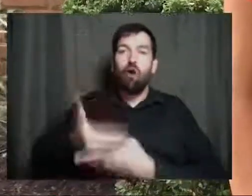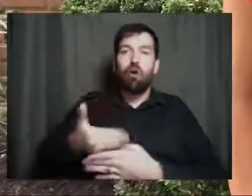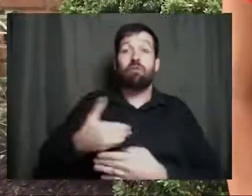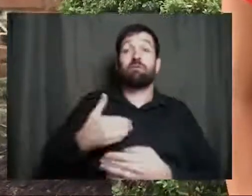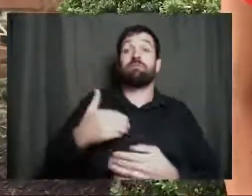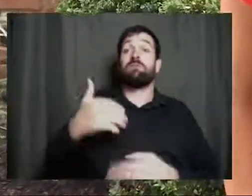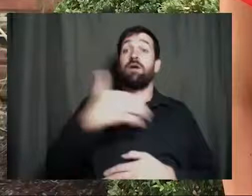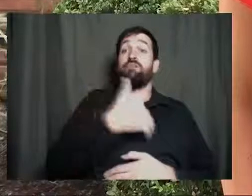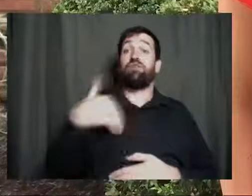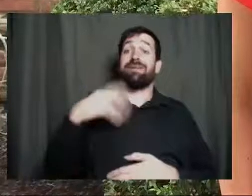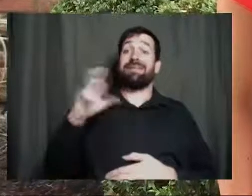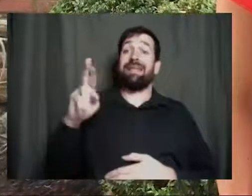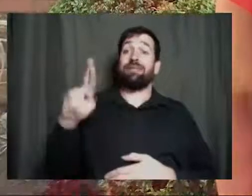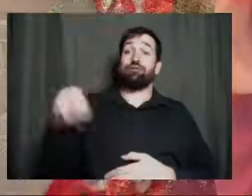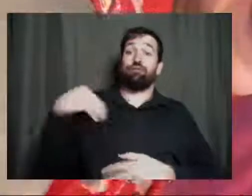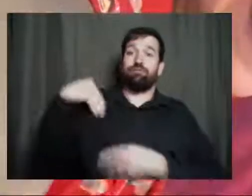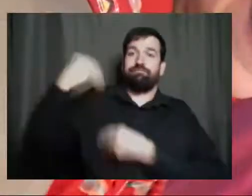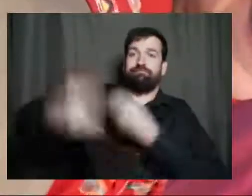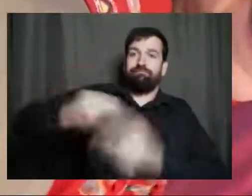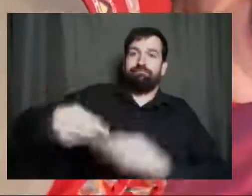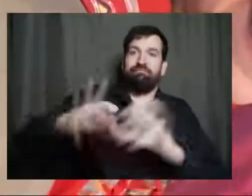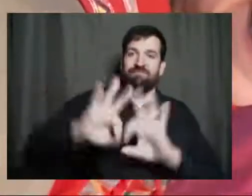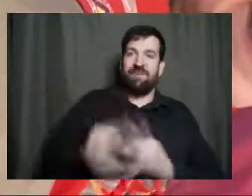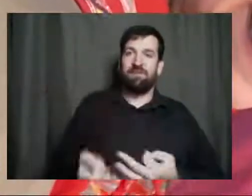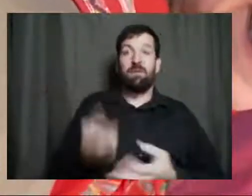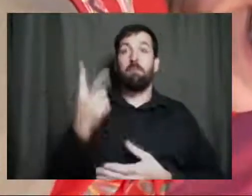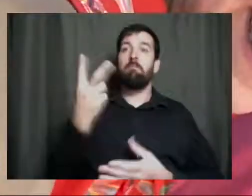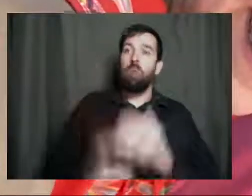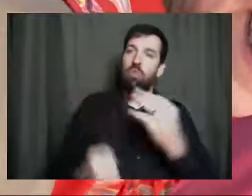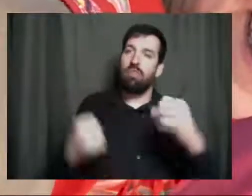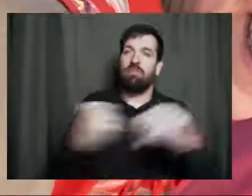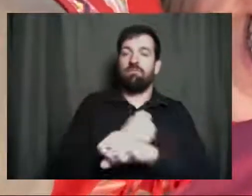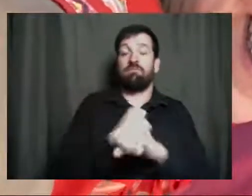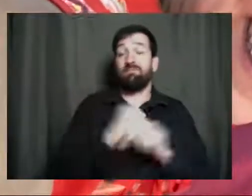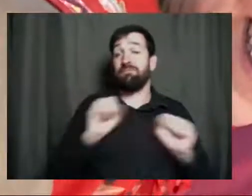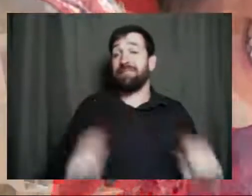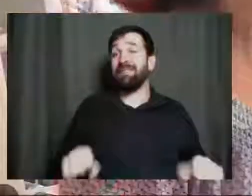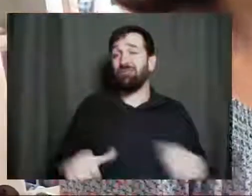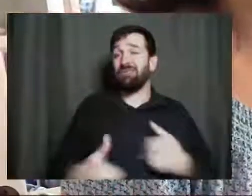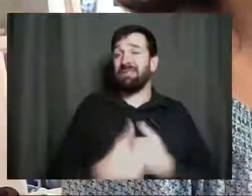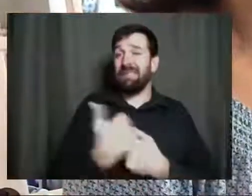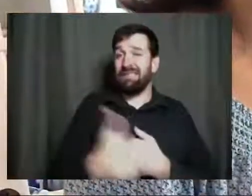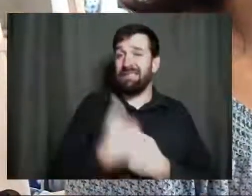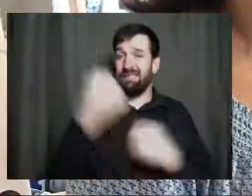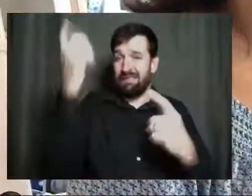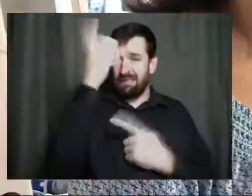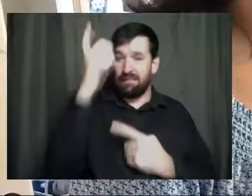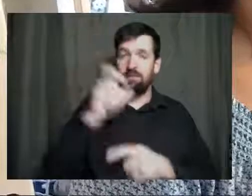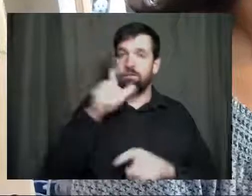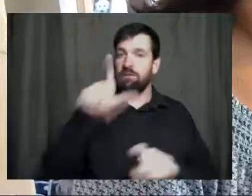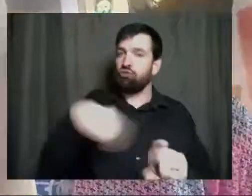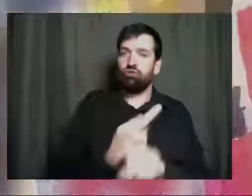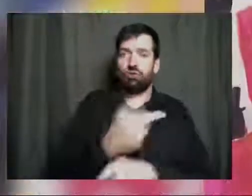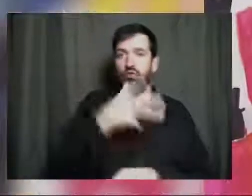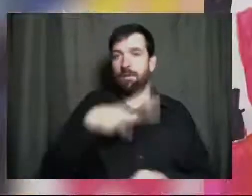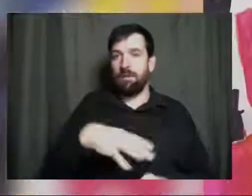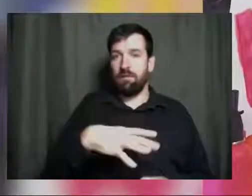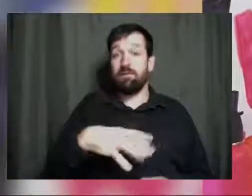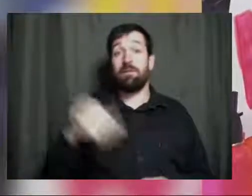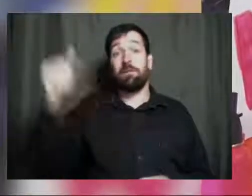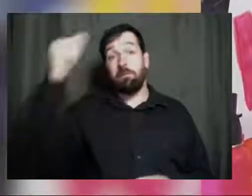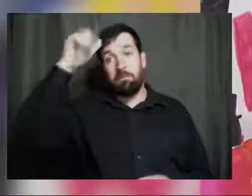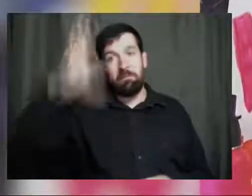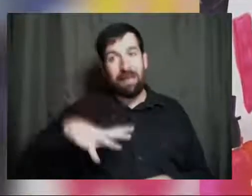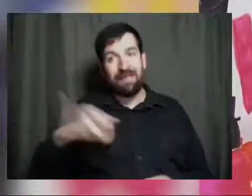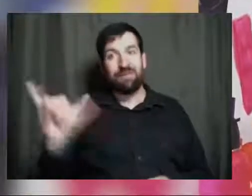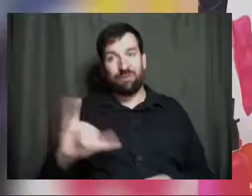in their family. This comes as they both battle the potentially deadly disease. But it's not just women who have the gene. Men do too. We're going to take a